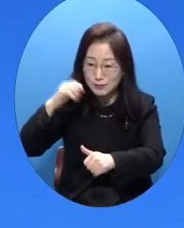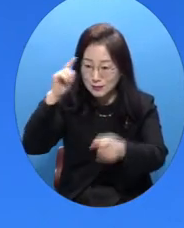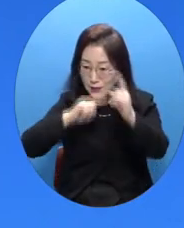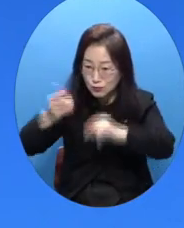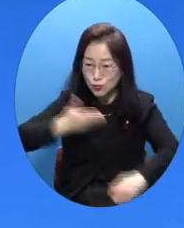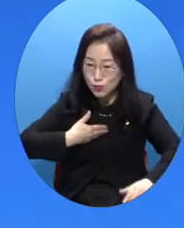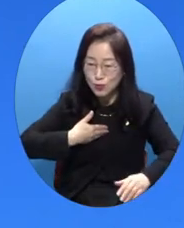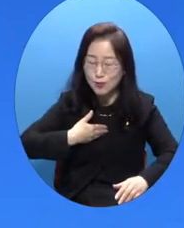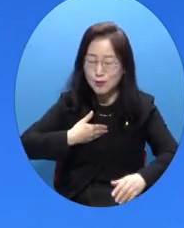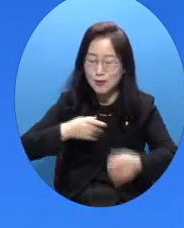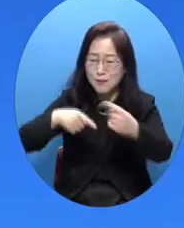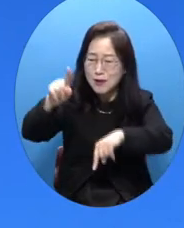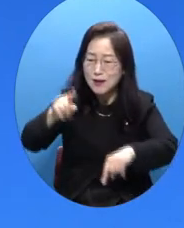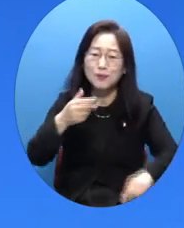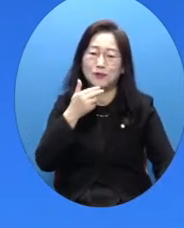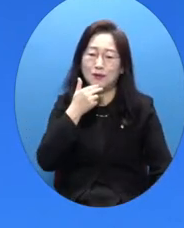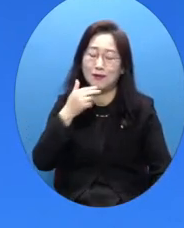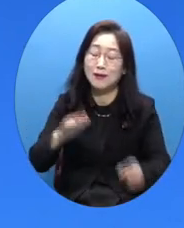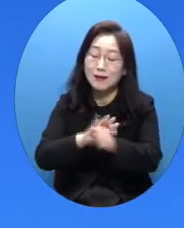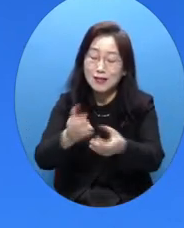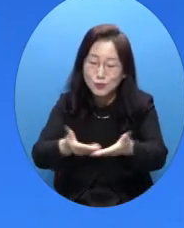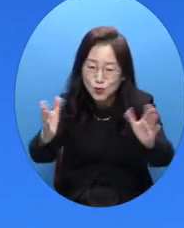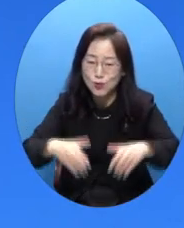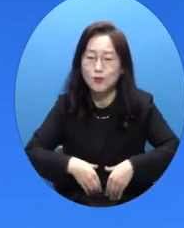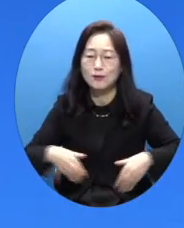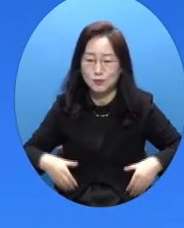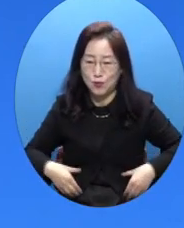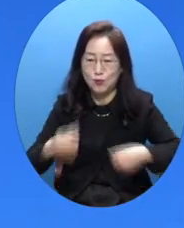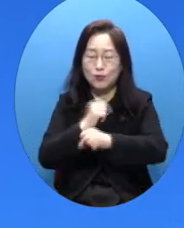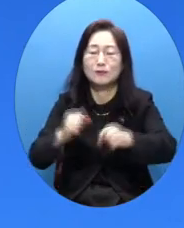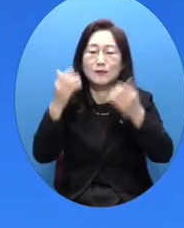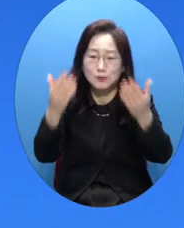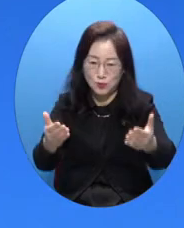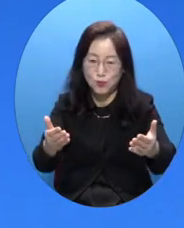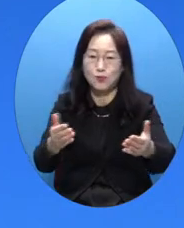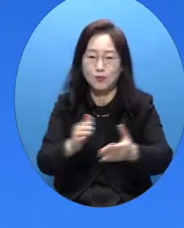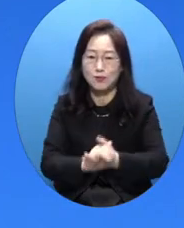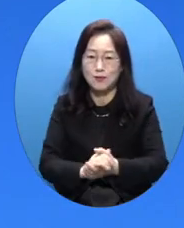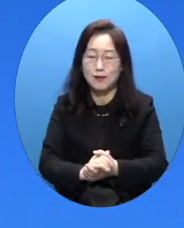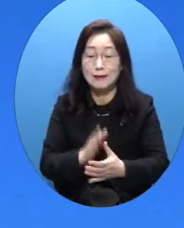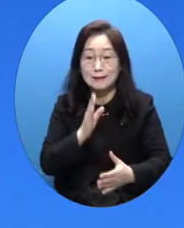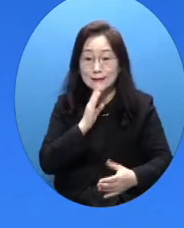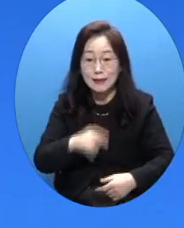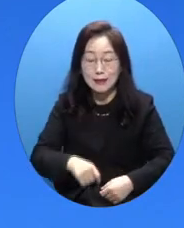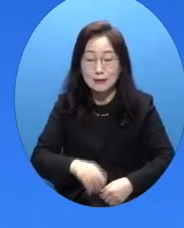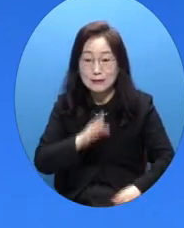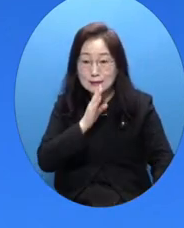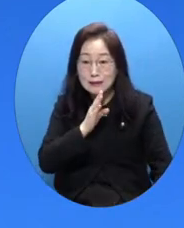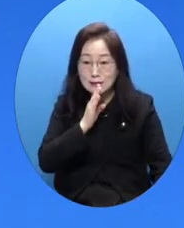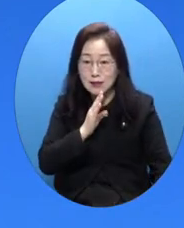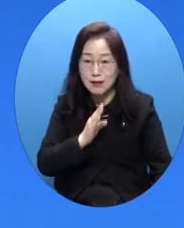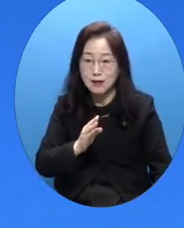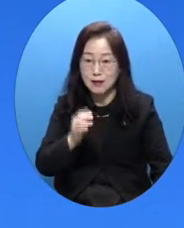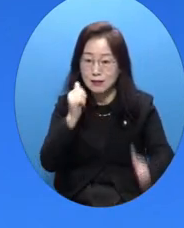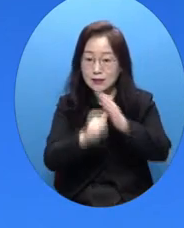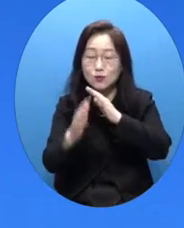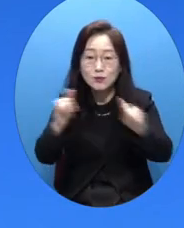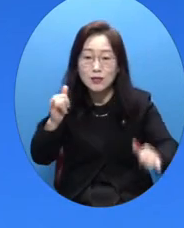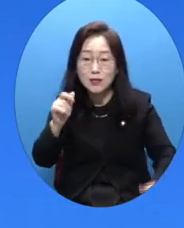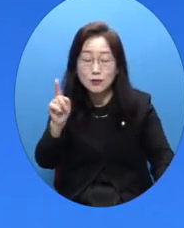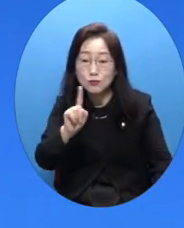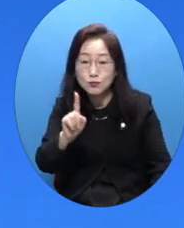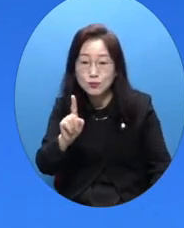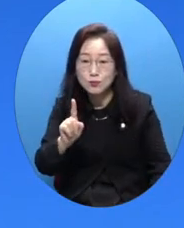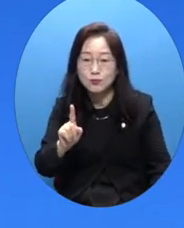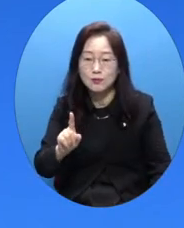showed the love and tolerance they forgave them the true leader is the one